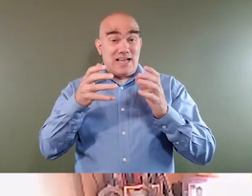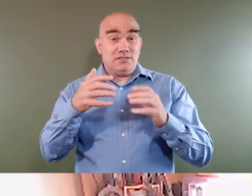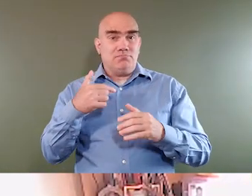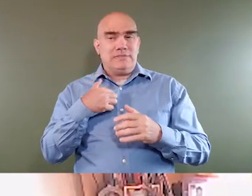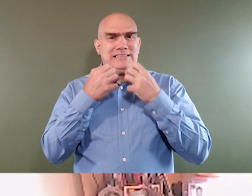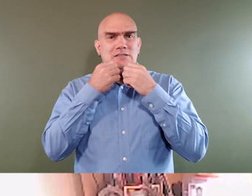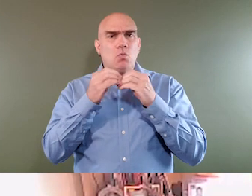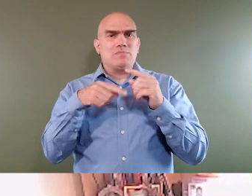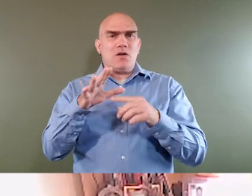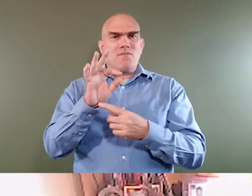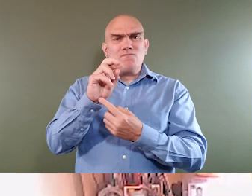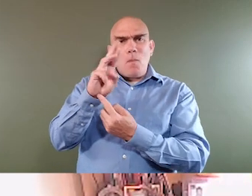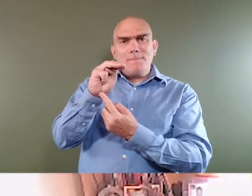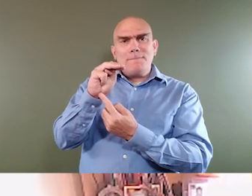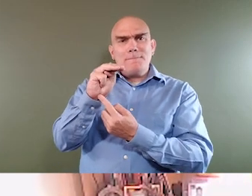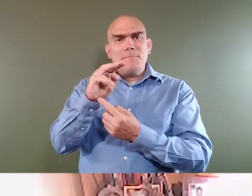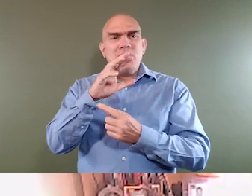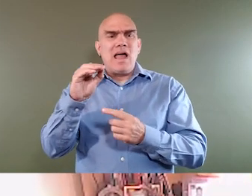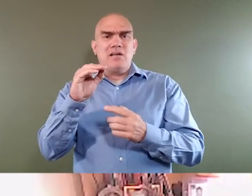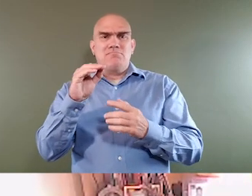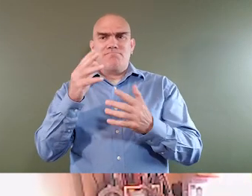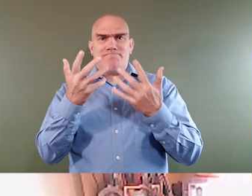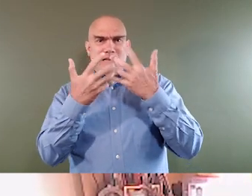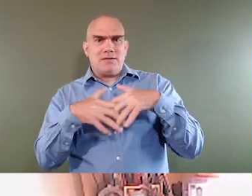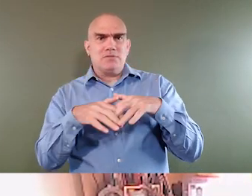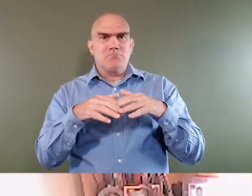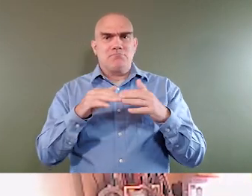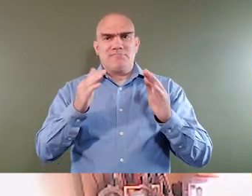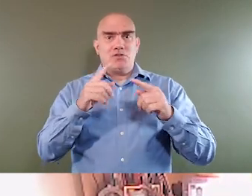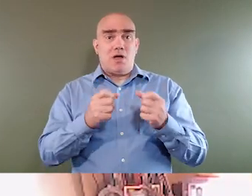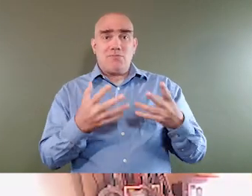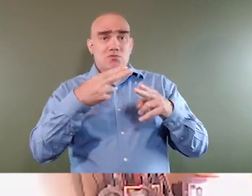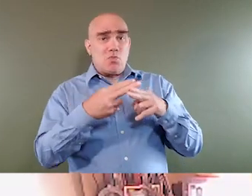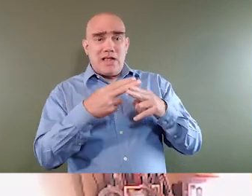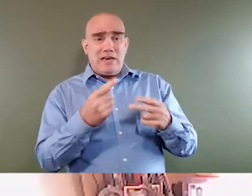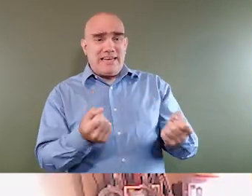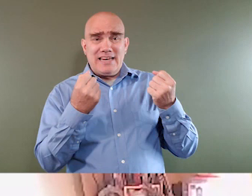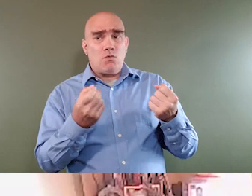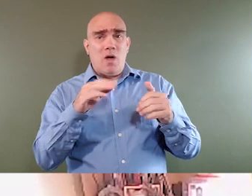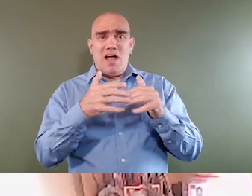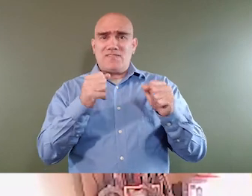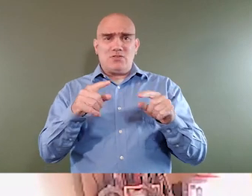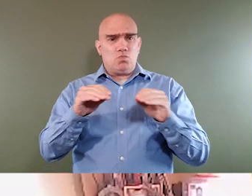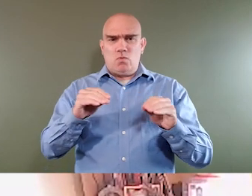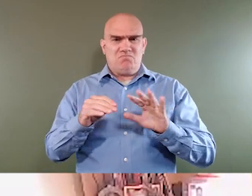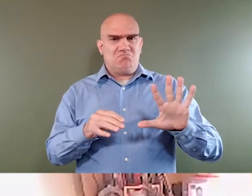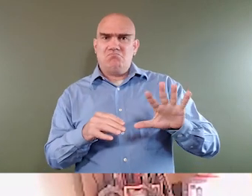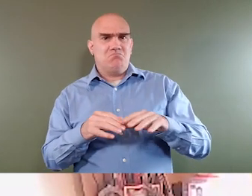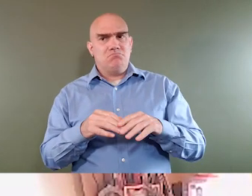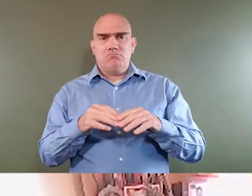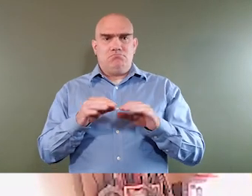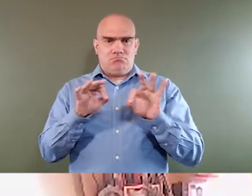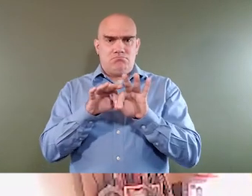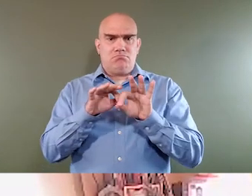your form and your alignment than I do about how much weight you're lifting or how fast you're moving. So always make sure you're doing some kind